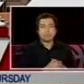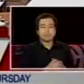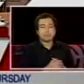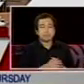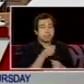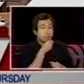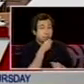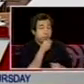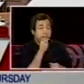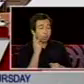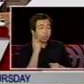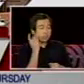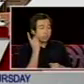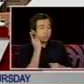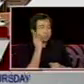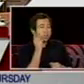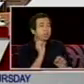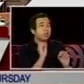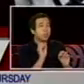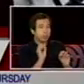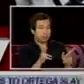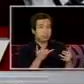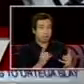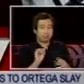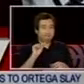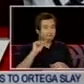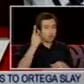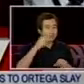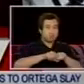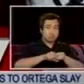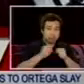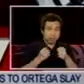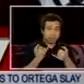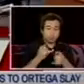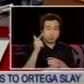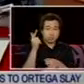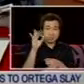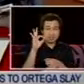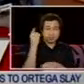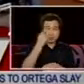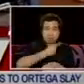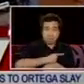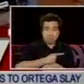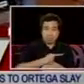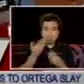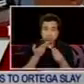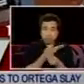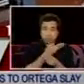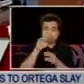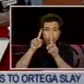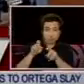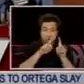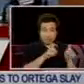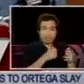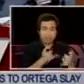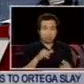All right, this is the first suspension of day 29 of the impeachment trial. With Ms. Bayuga still